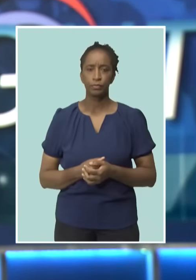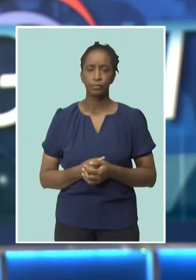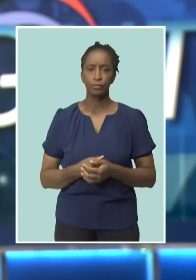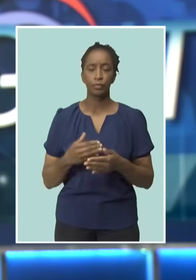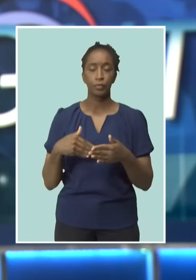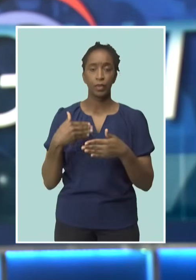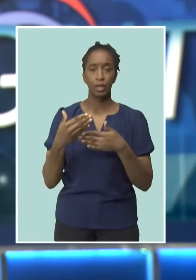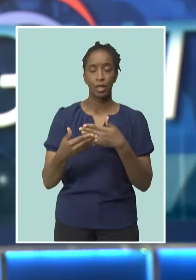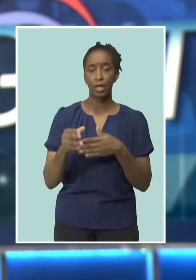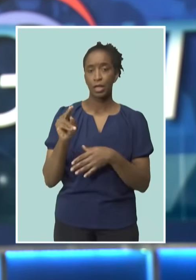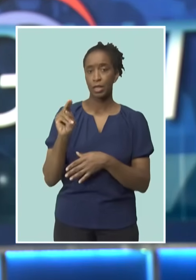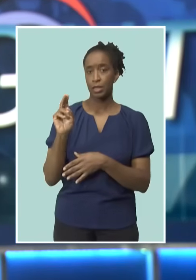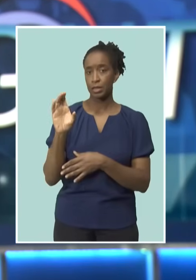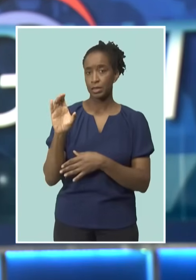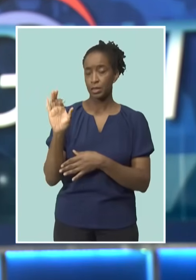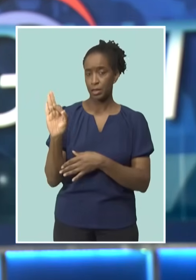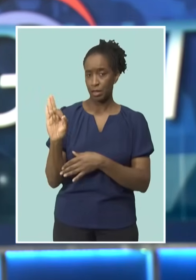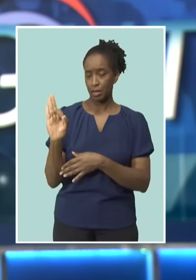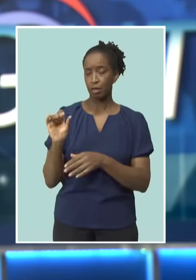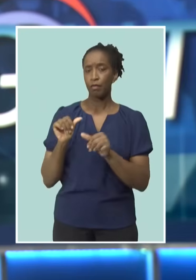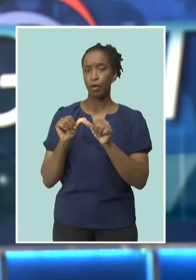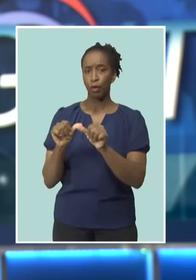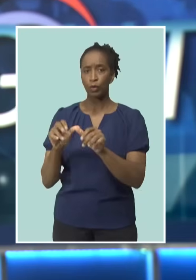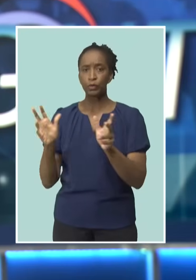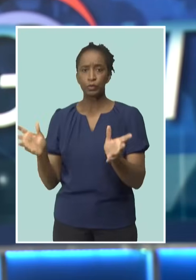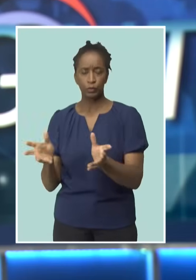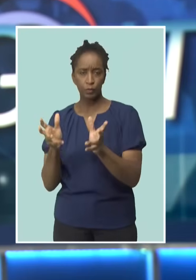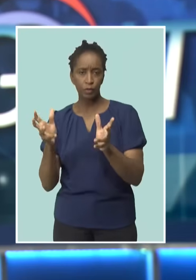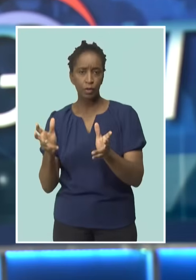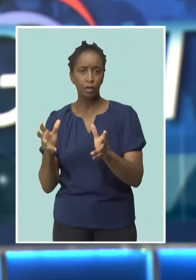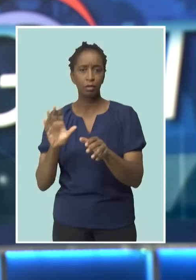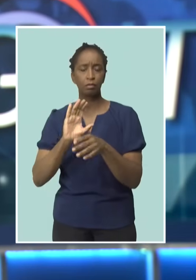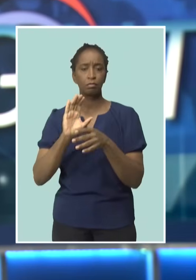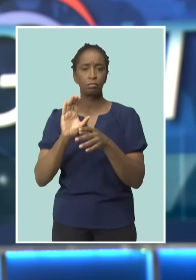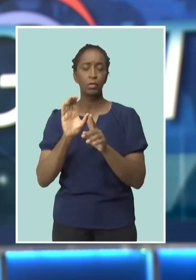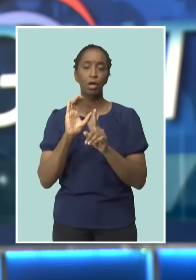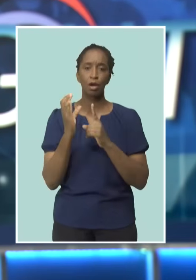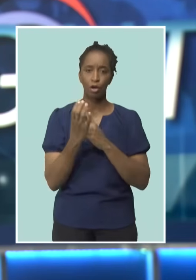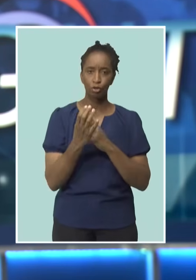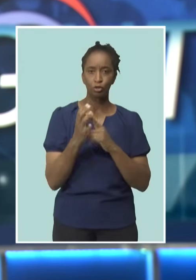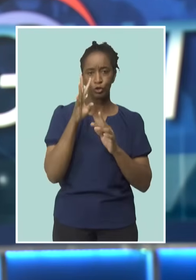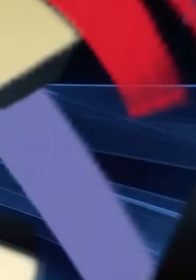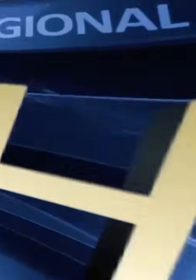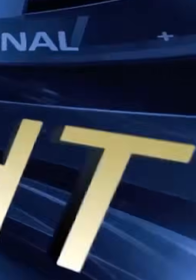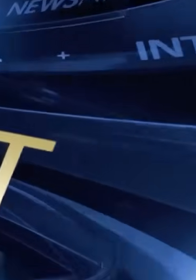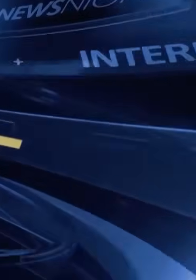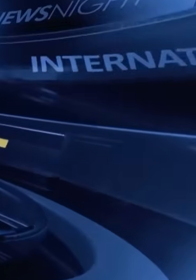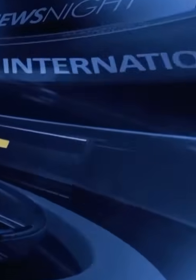Coming up, the NCF continuing to promote culture and creativity among the youth.